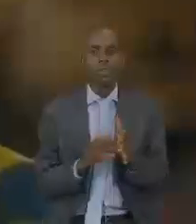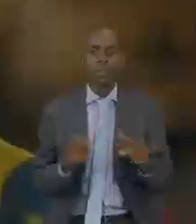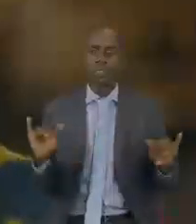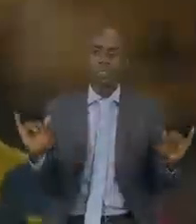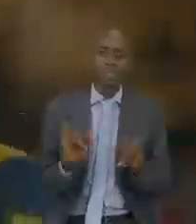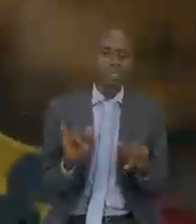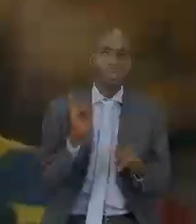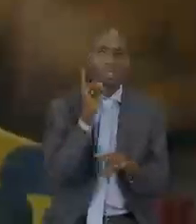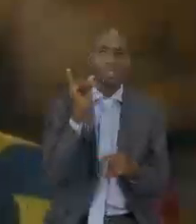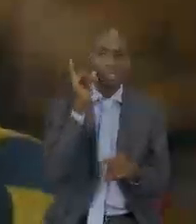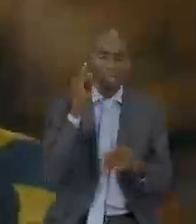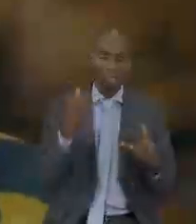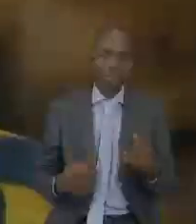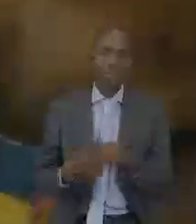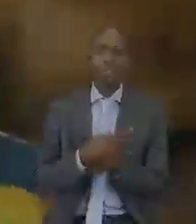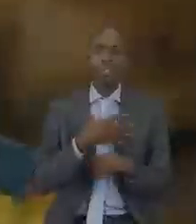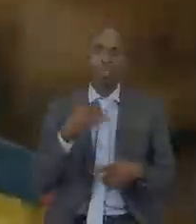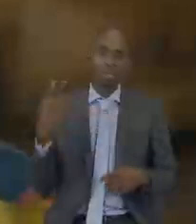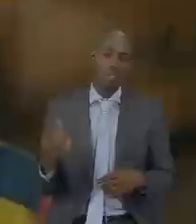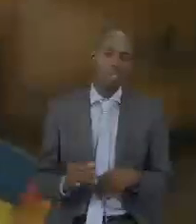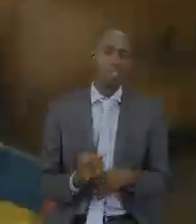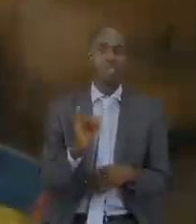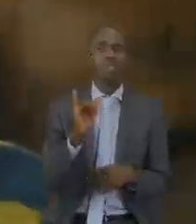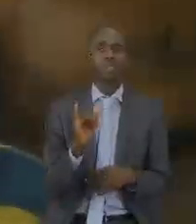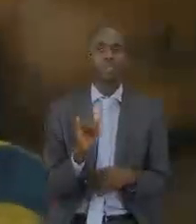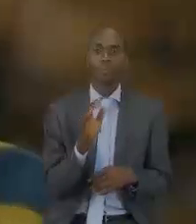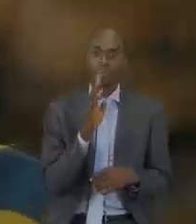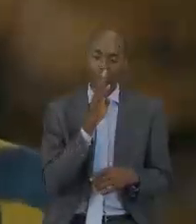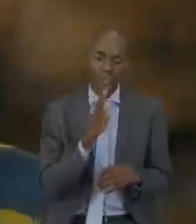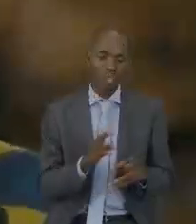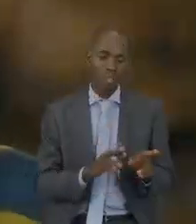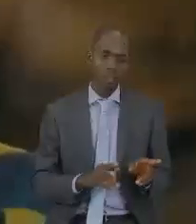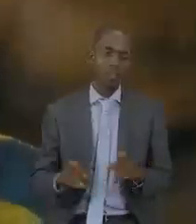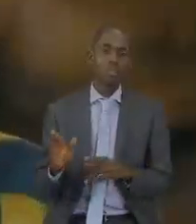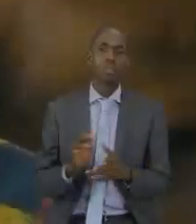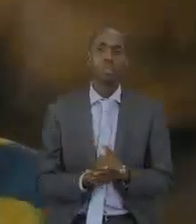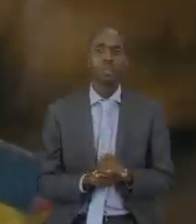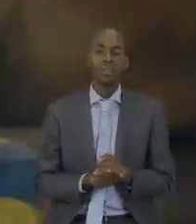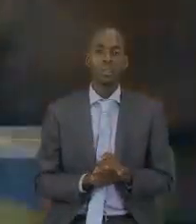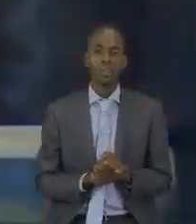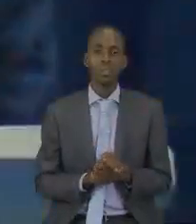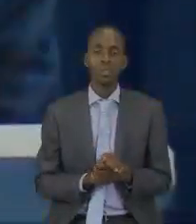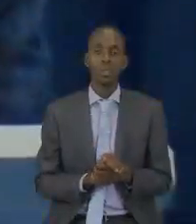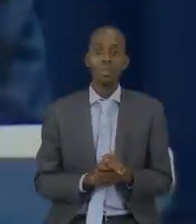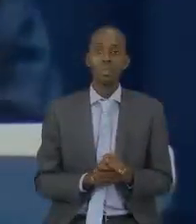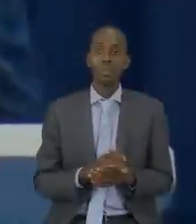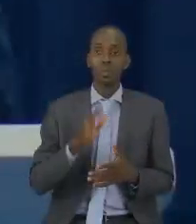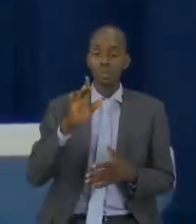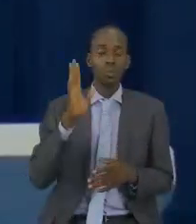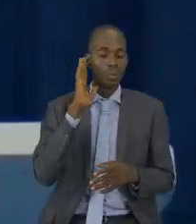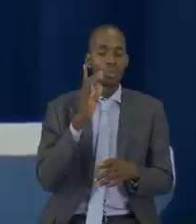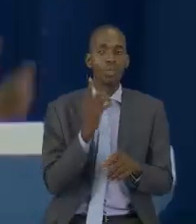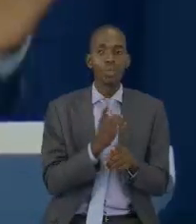today, and forever. Get ready. The only prayer you should be praying now is just to be